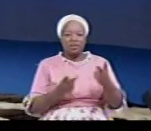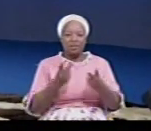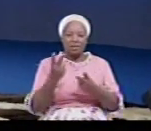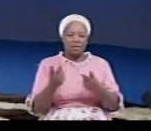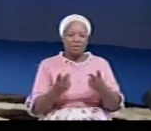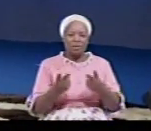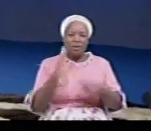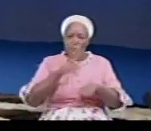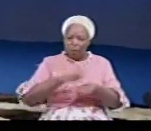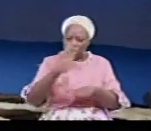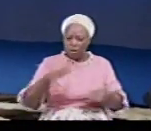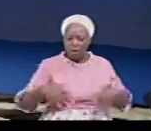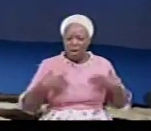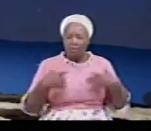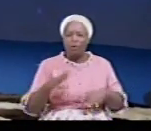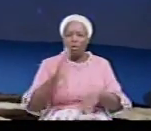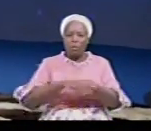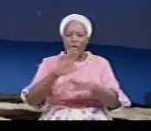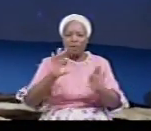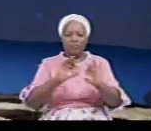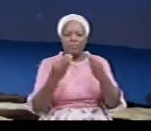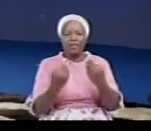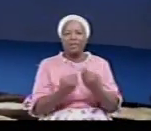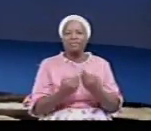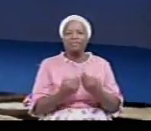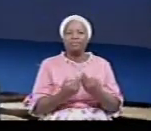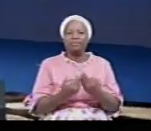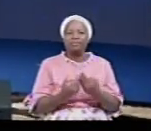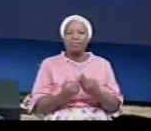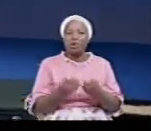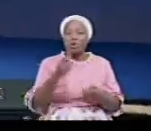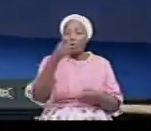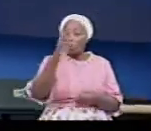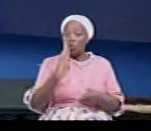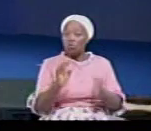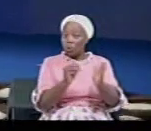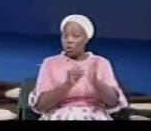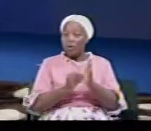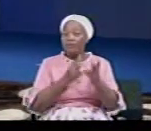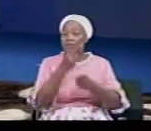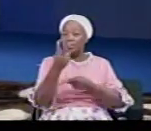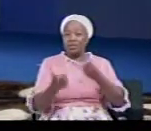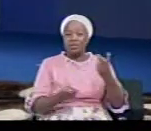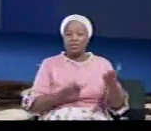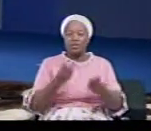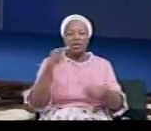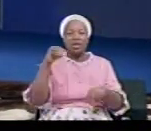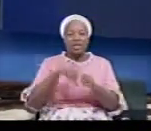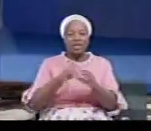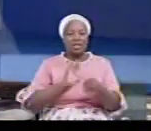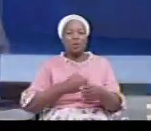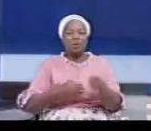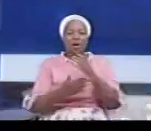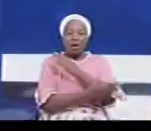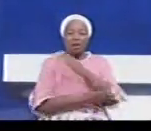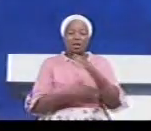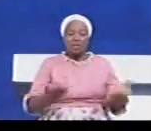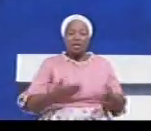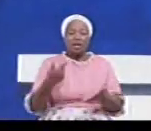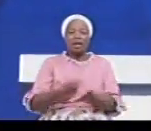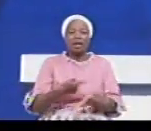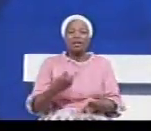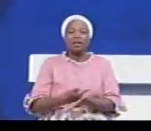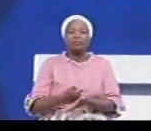upon your life, upon your family. God's own visitation in our country here, Ghana.